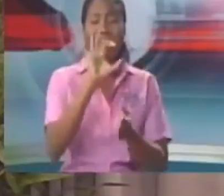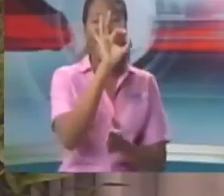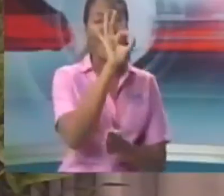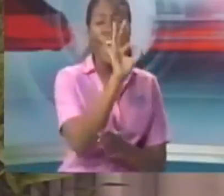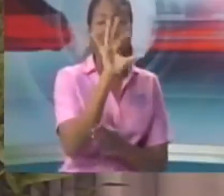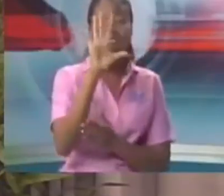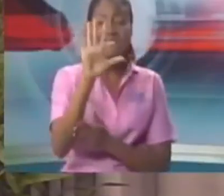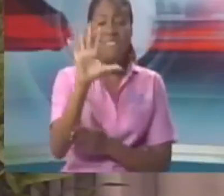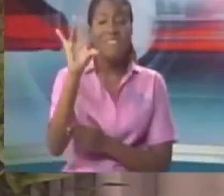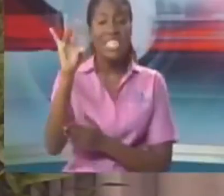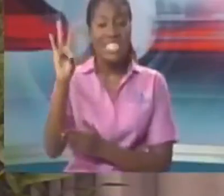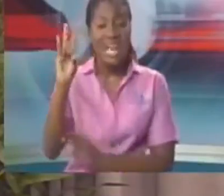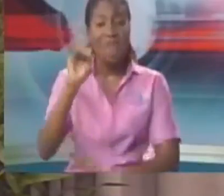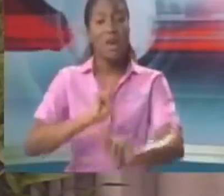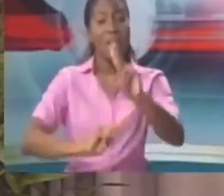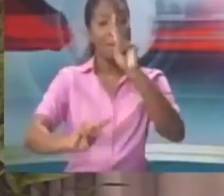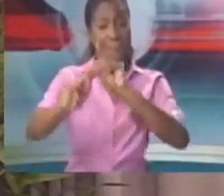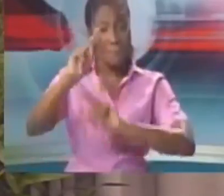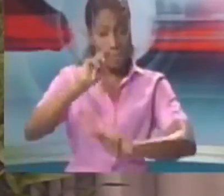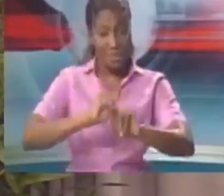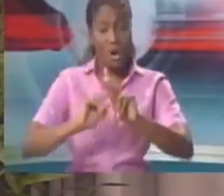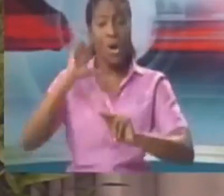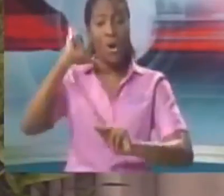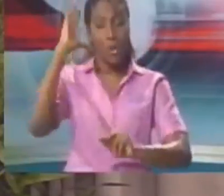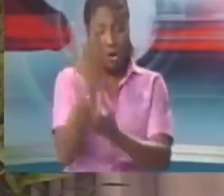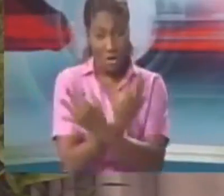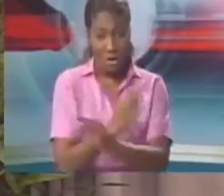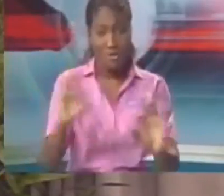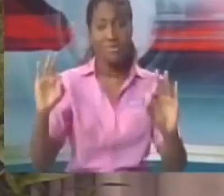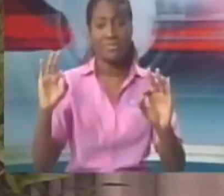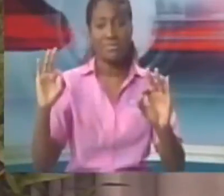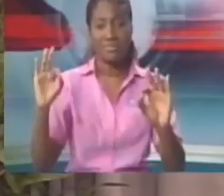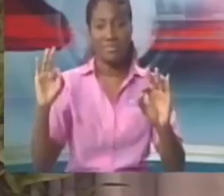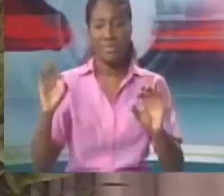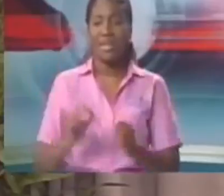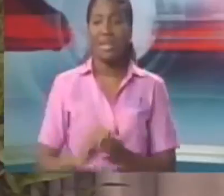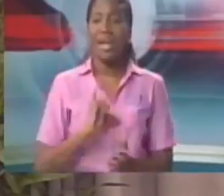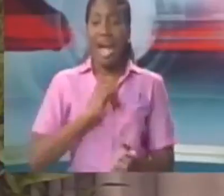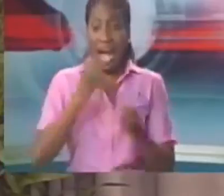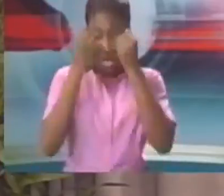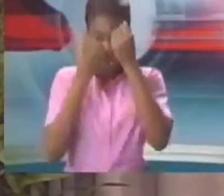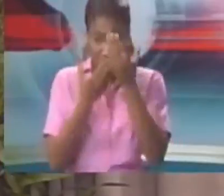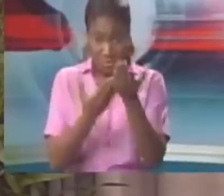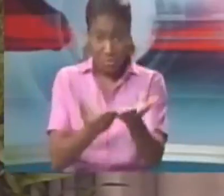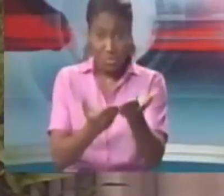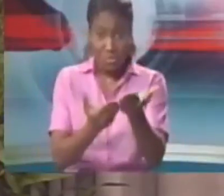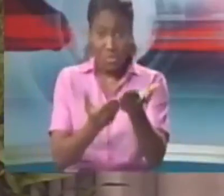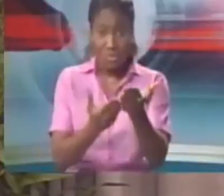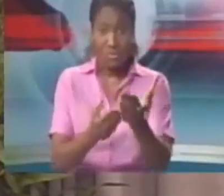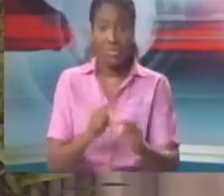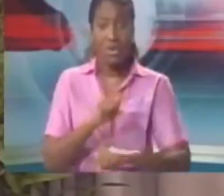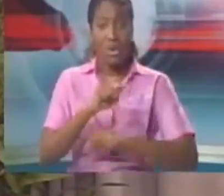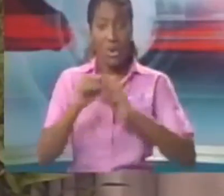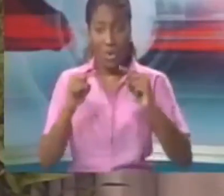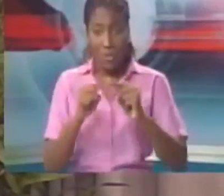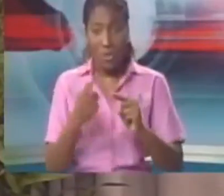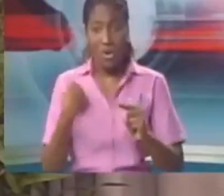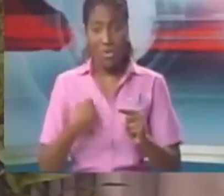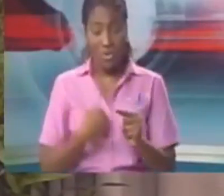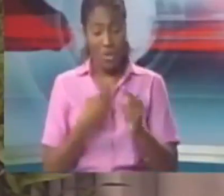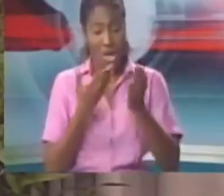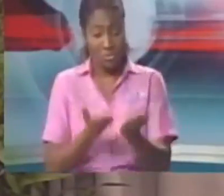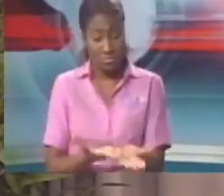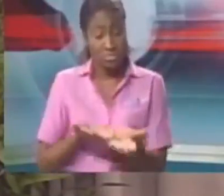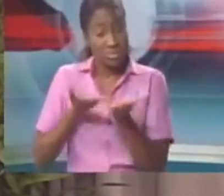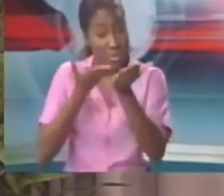957 persons. I'm able to tell you now that we, as a result of bringing this application to the